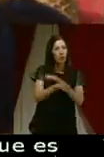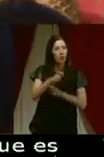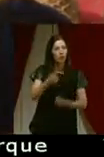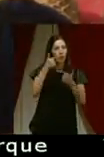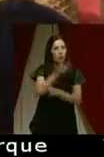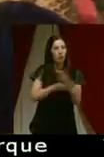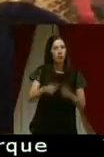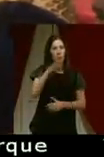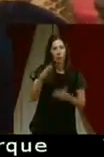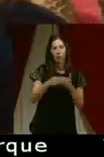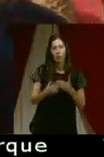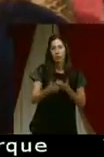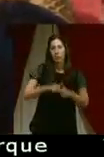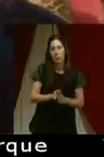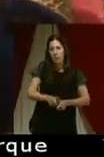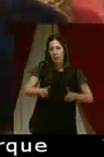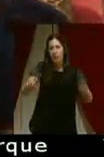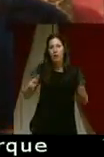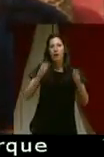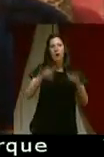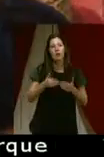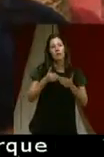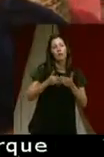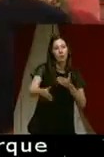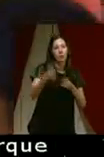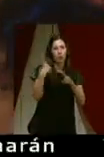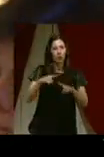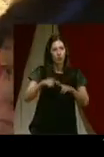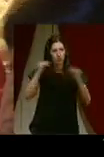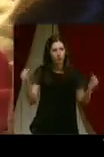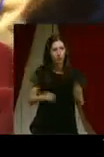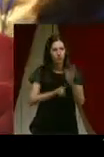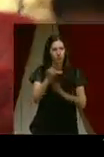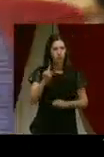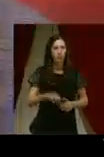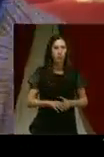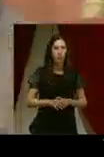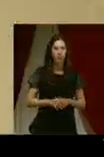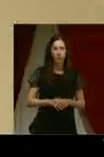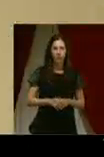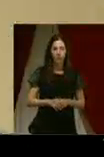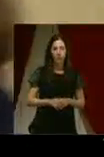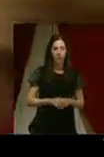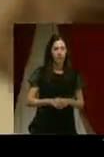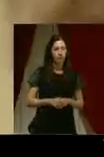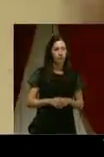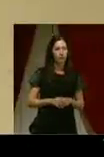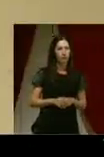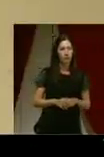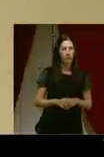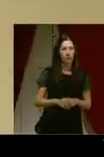because we have access to more people, because we have more customers, and that with that approach things run more